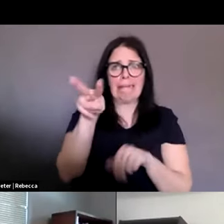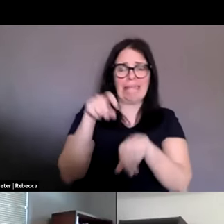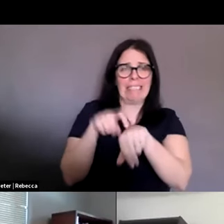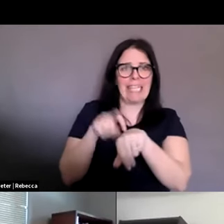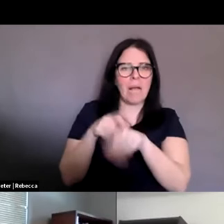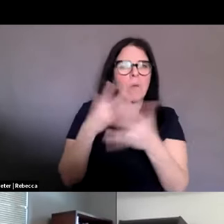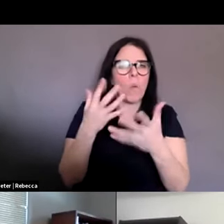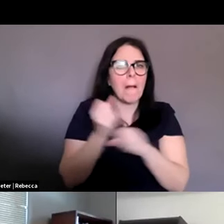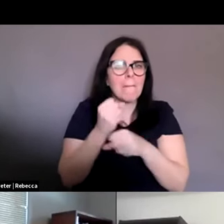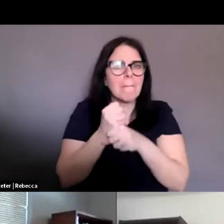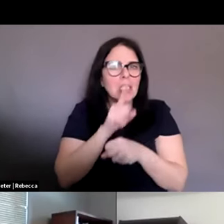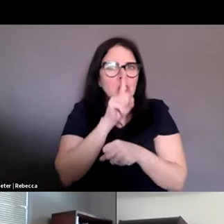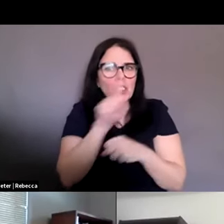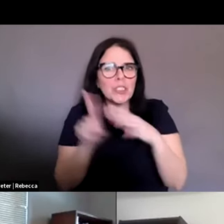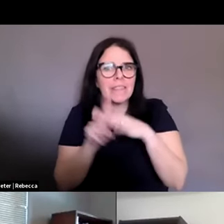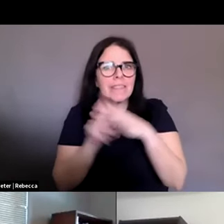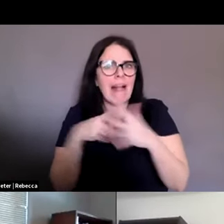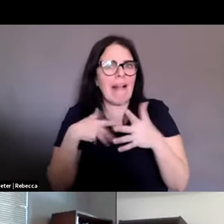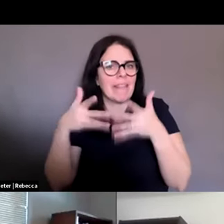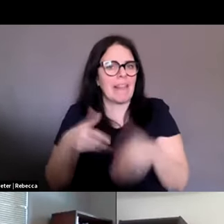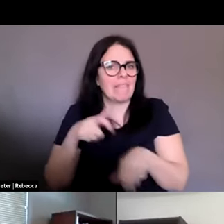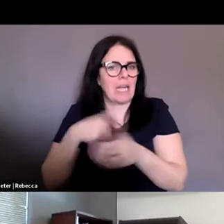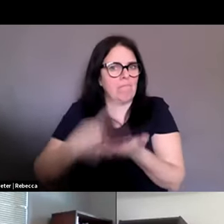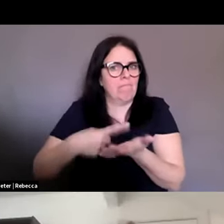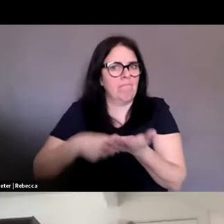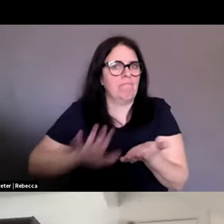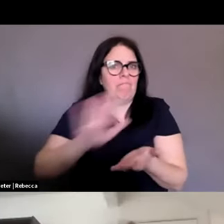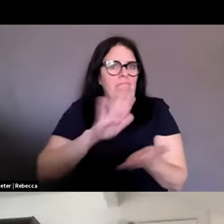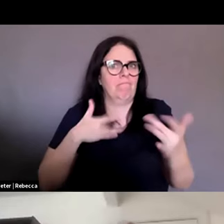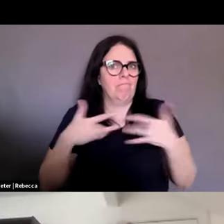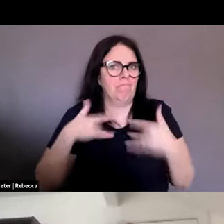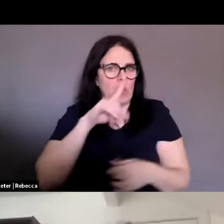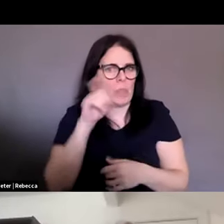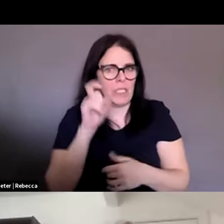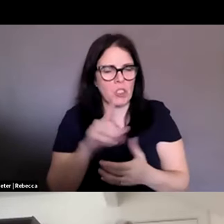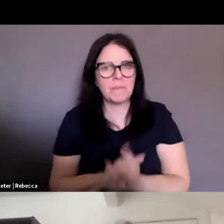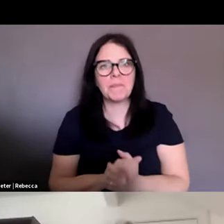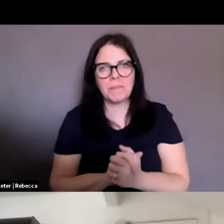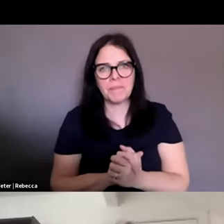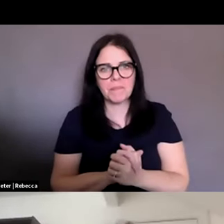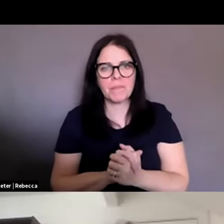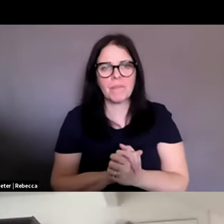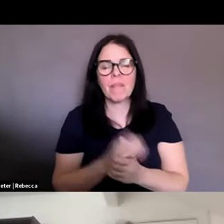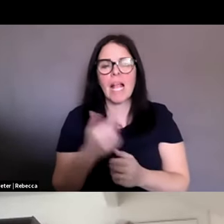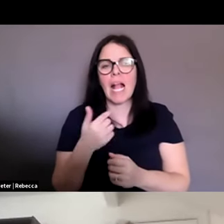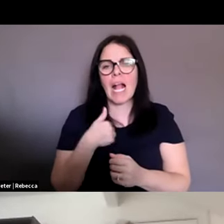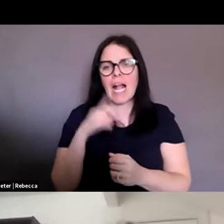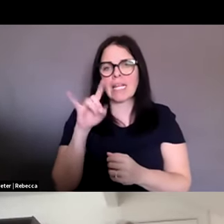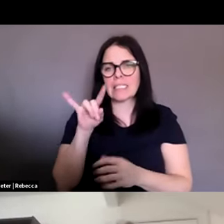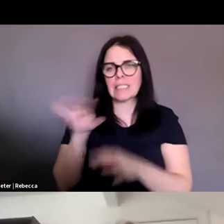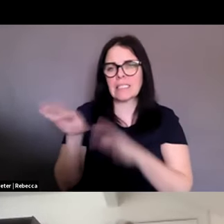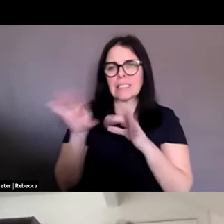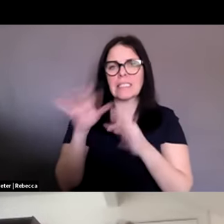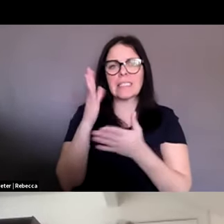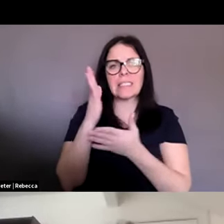some burning questions. And I think I picked on common questions we've gotten from